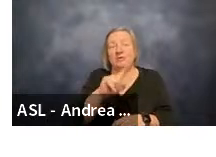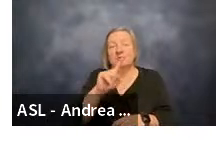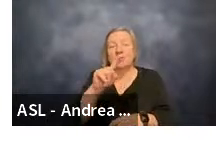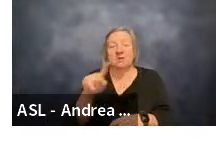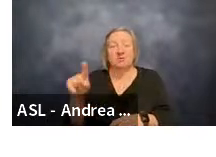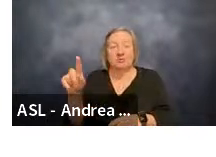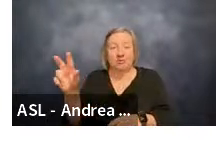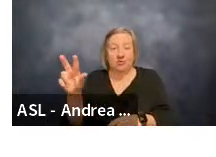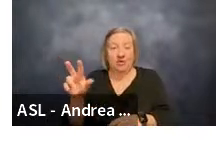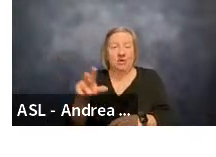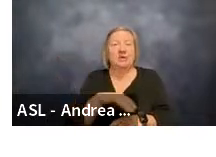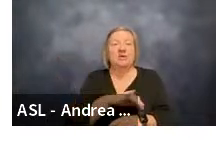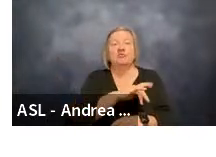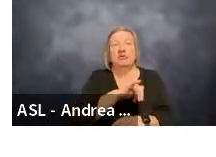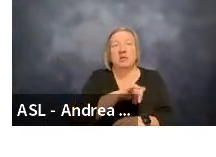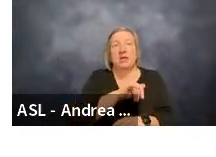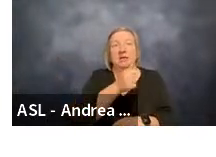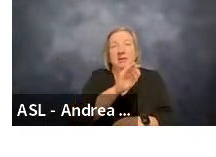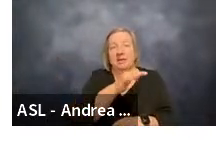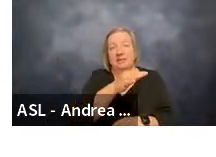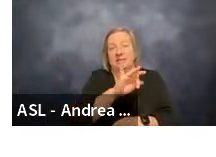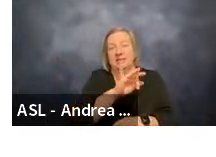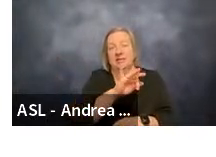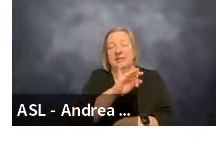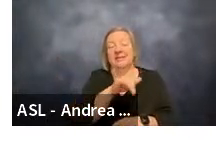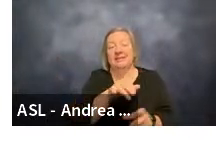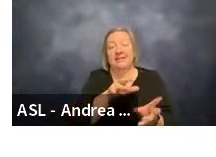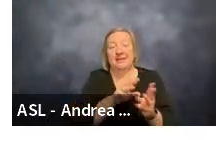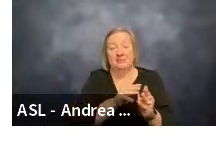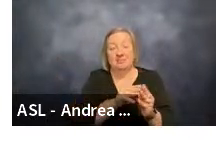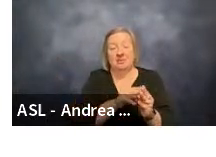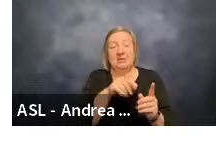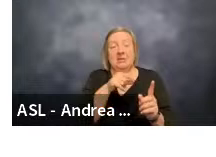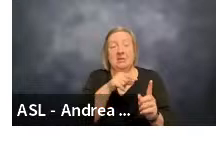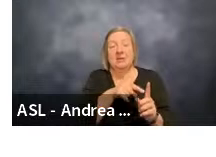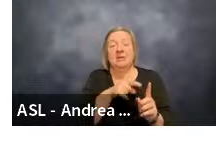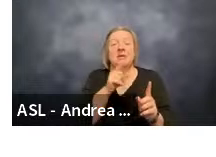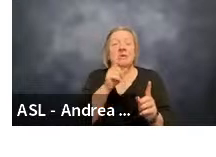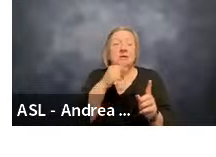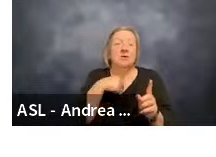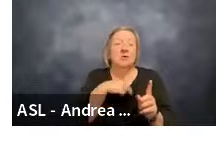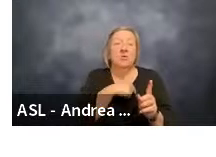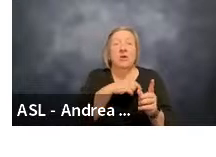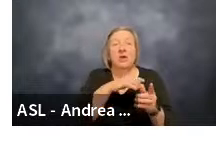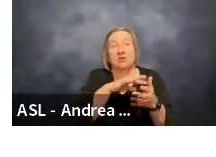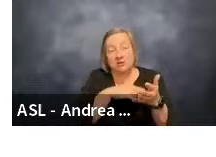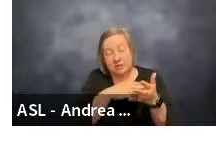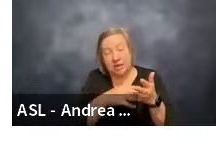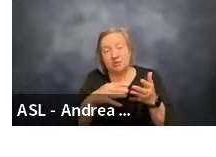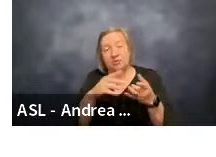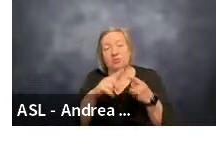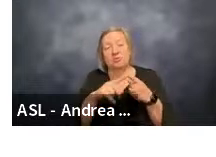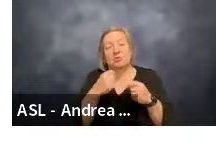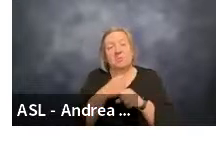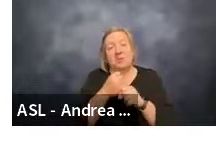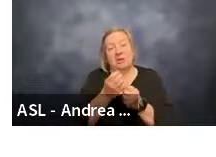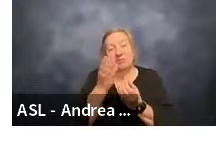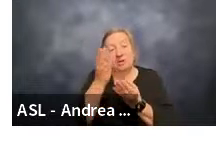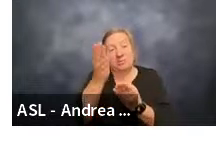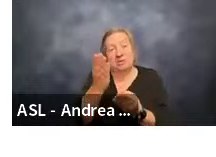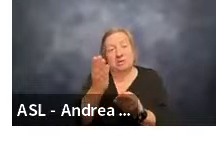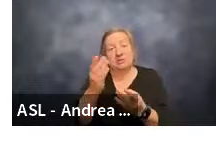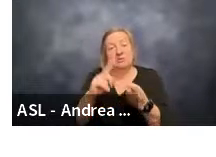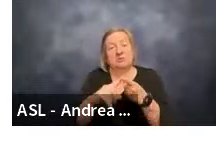on July 19th. The July 19th meeting is when we are scheduled to really make the recommendations to the